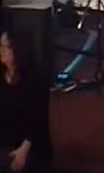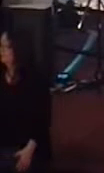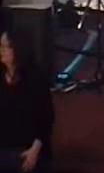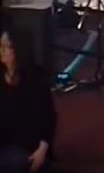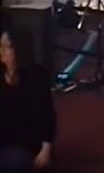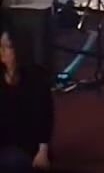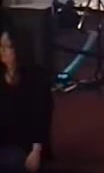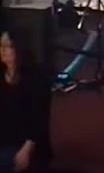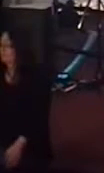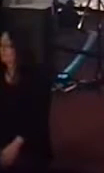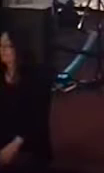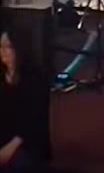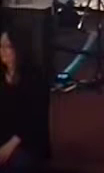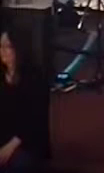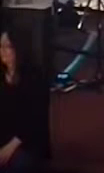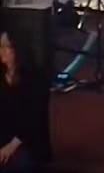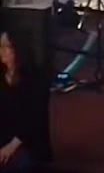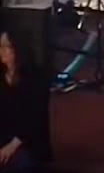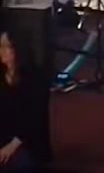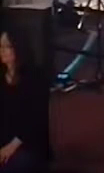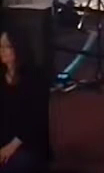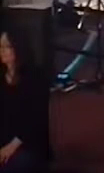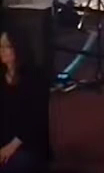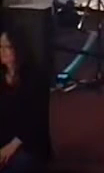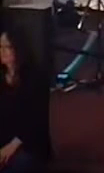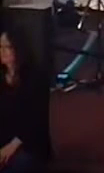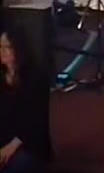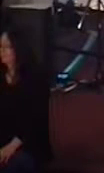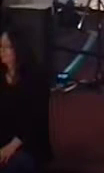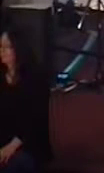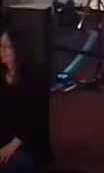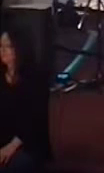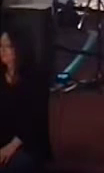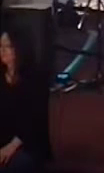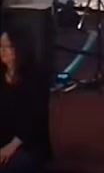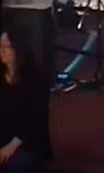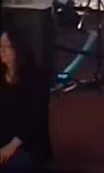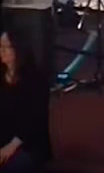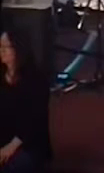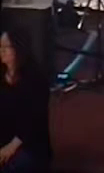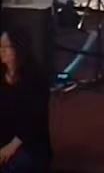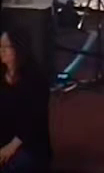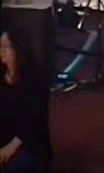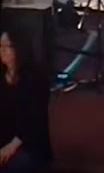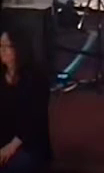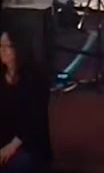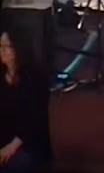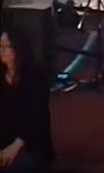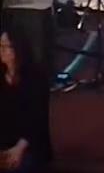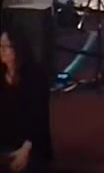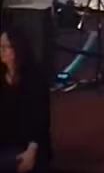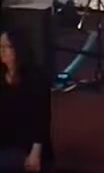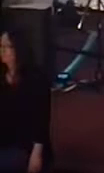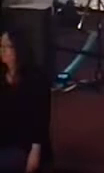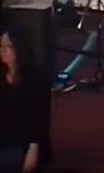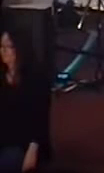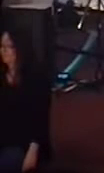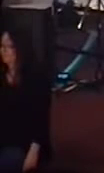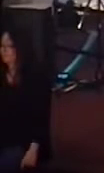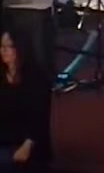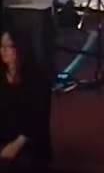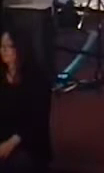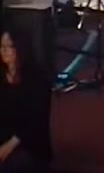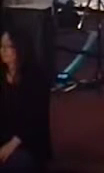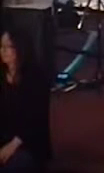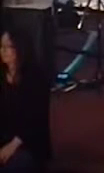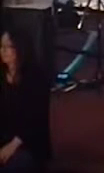Lord, measuring up to the full, complete standard of Christ. Then we will no longer be immature like children. We won't be tossed